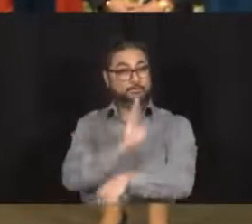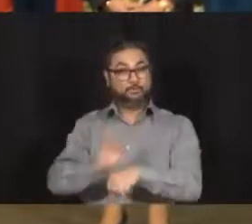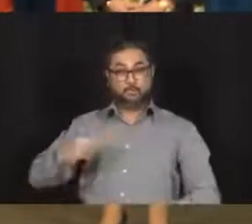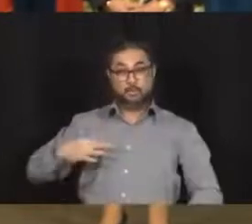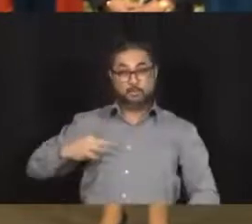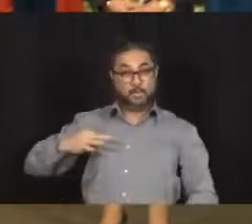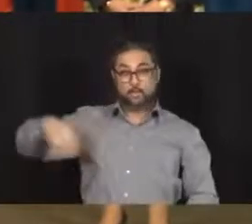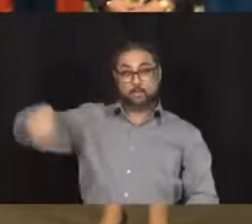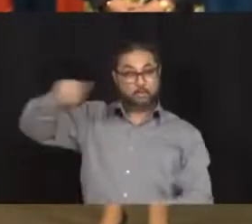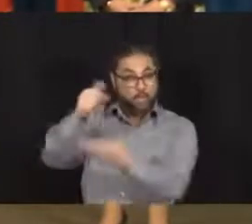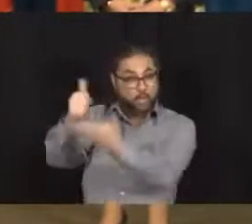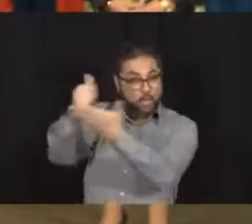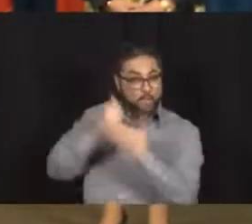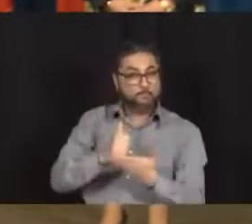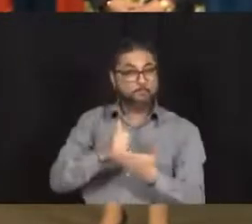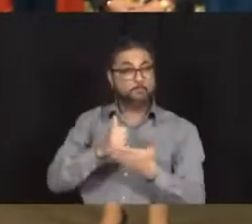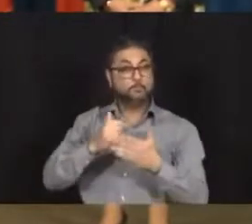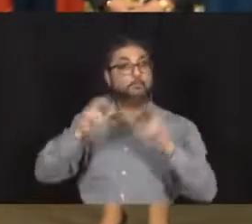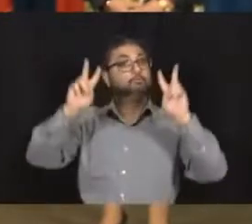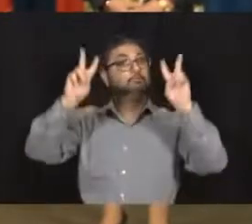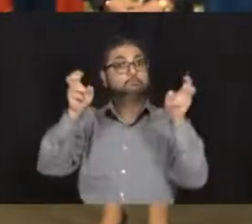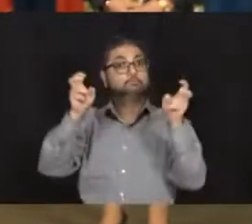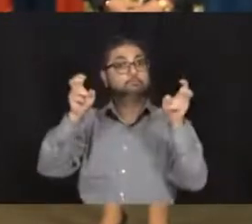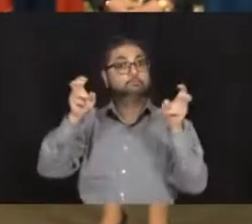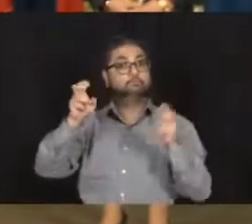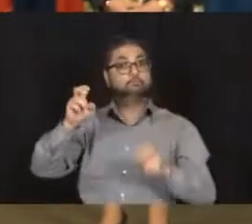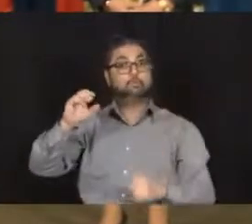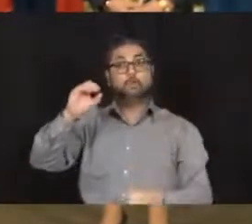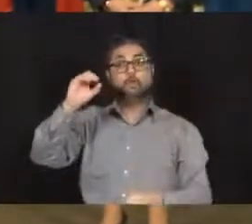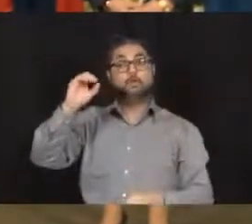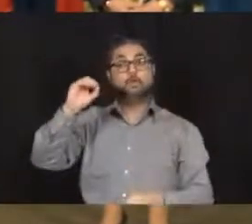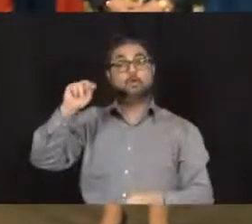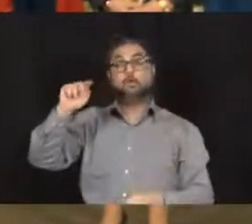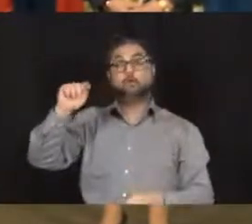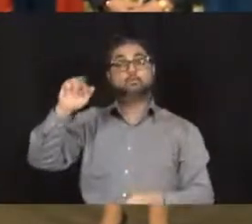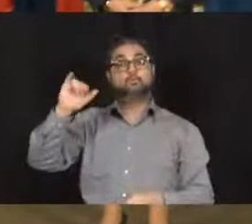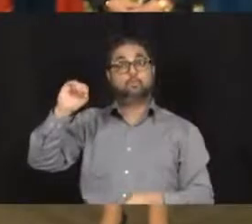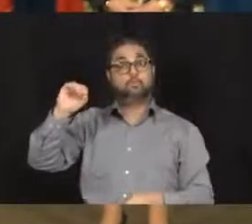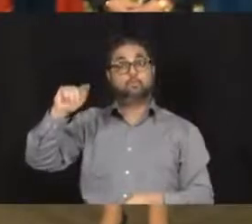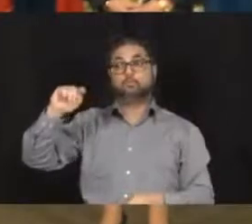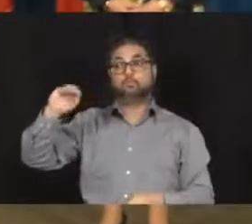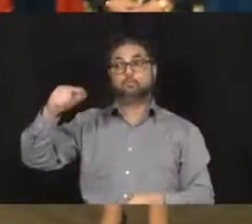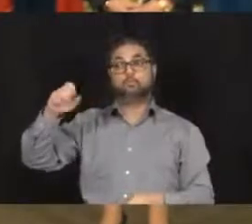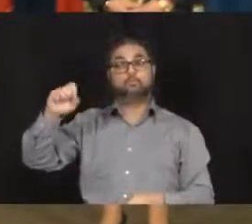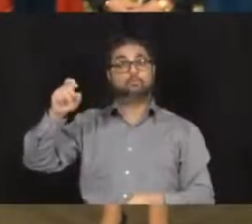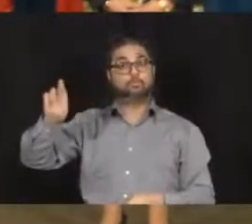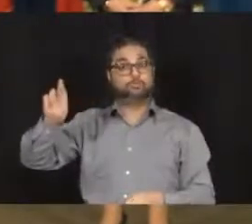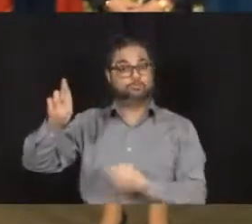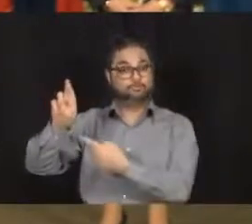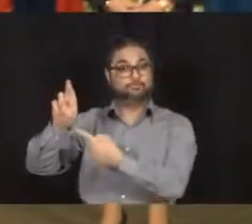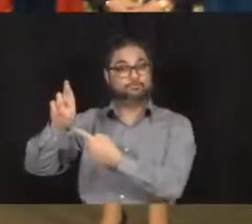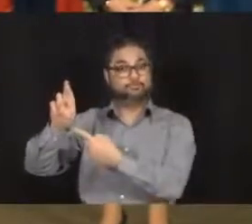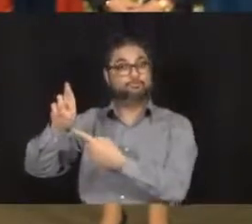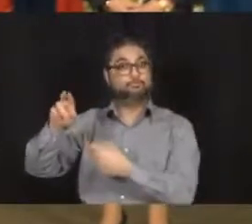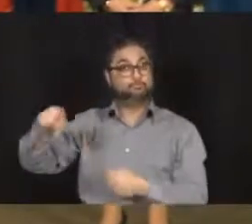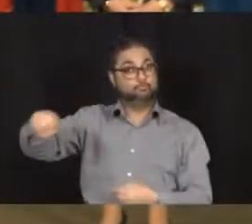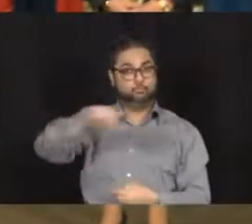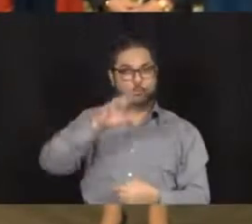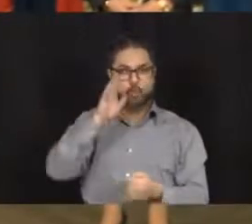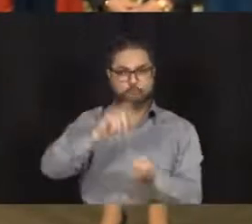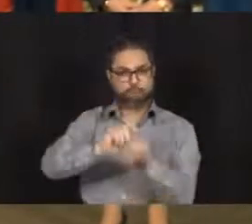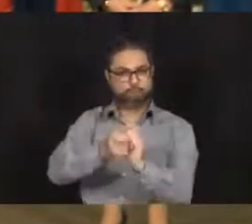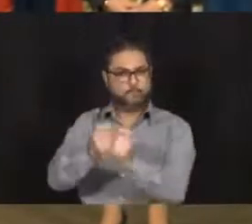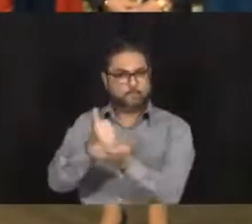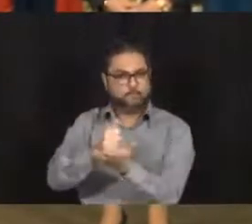of businesses put up their hand to make critical medical supplies and equipment. To date, Ontario